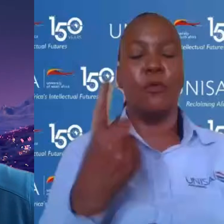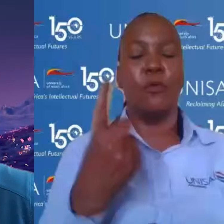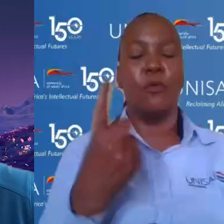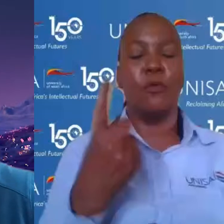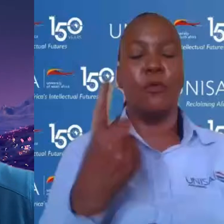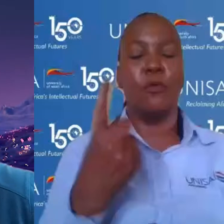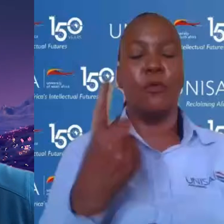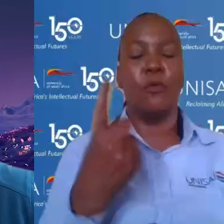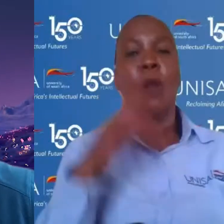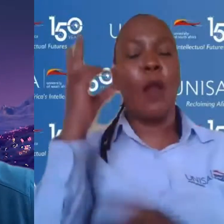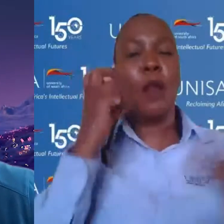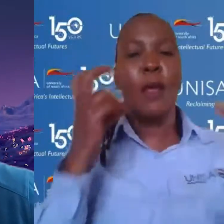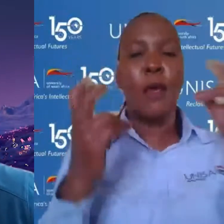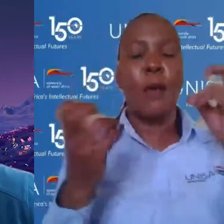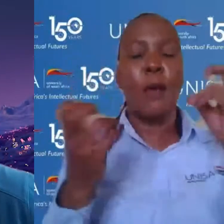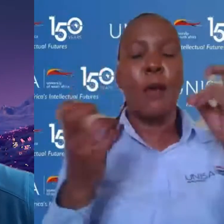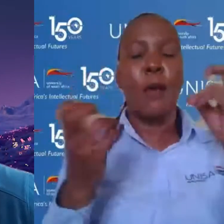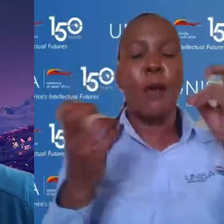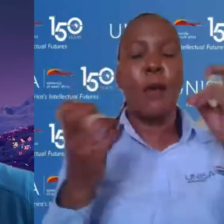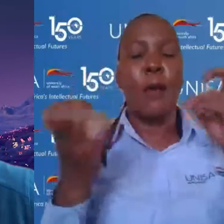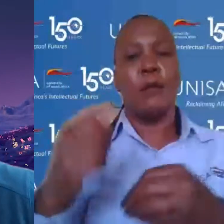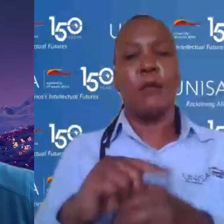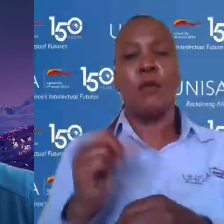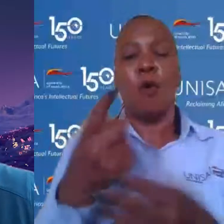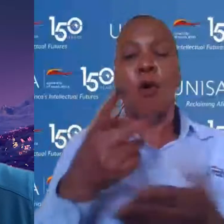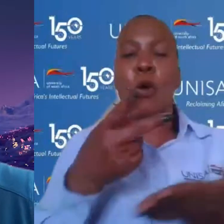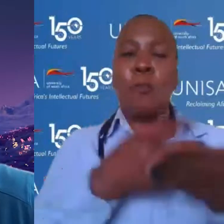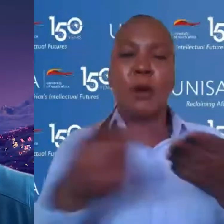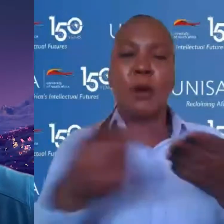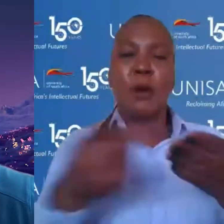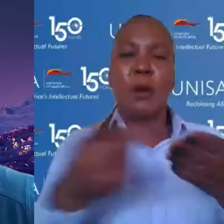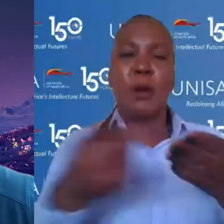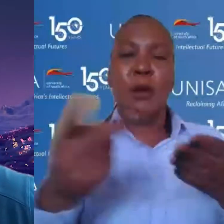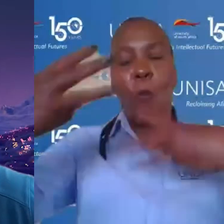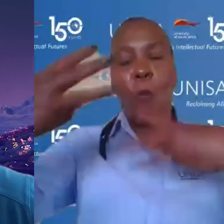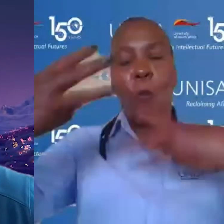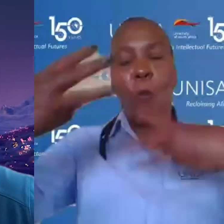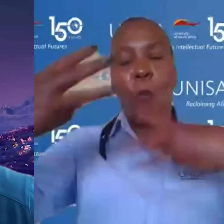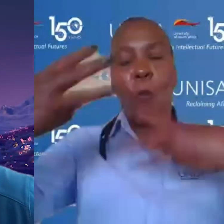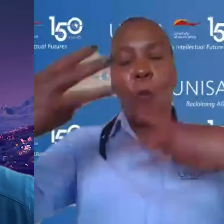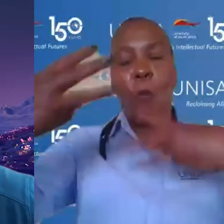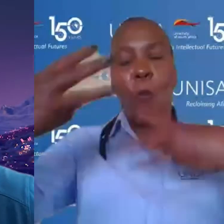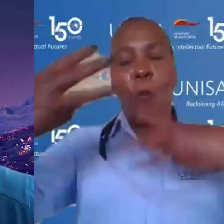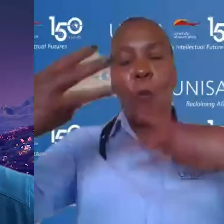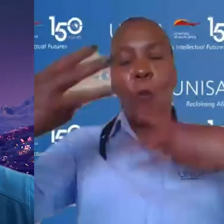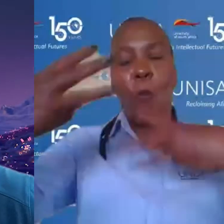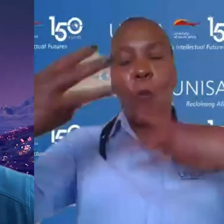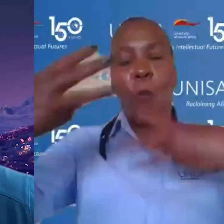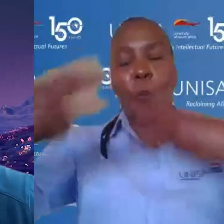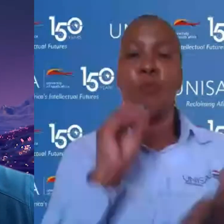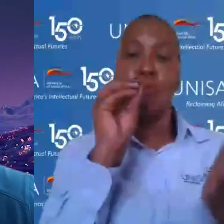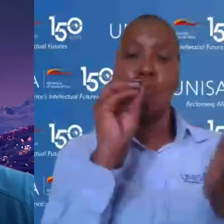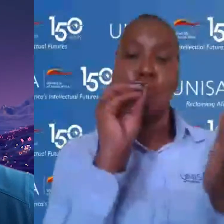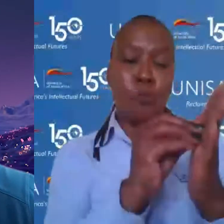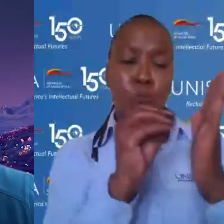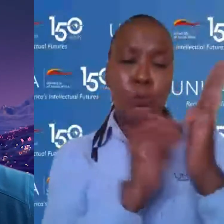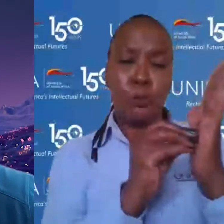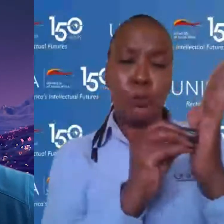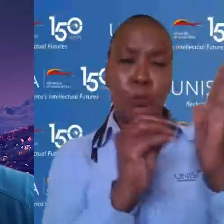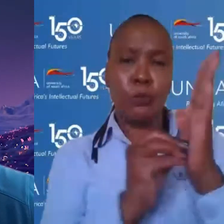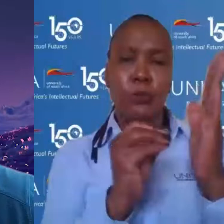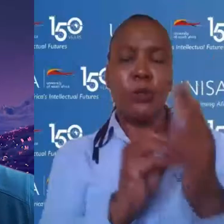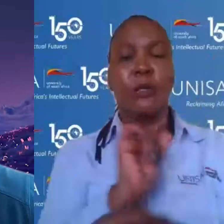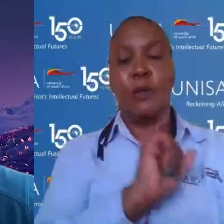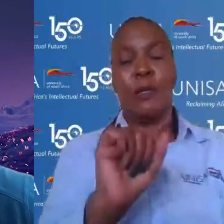about all the preparatory work that you need to put in so that